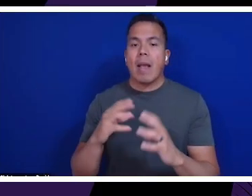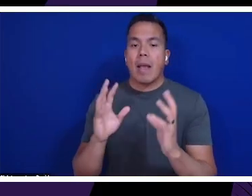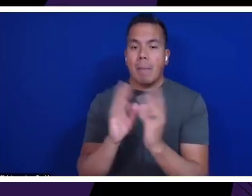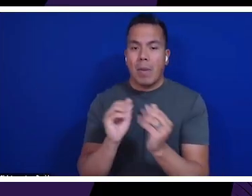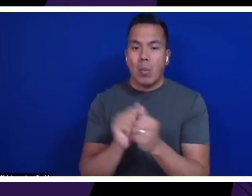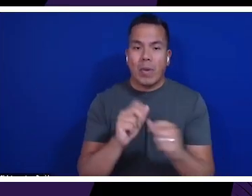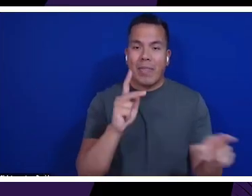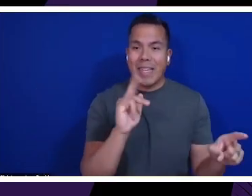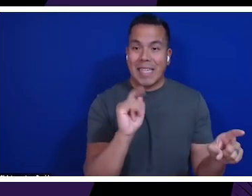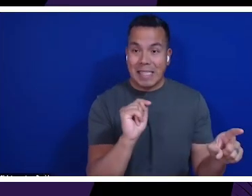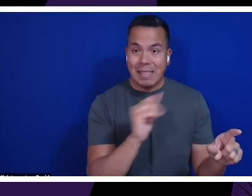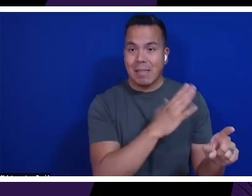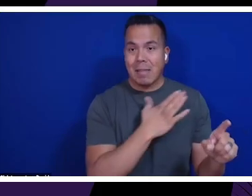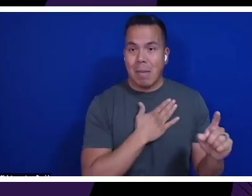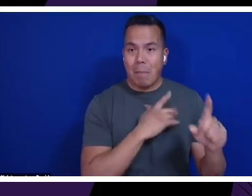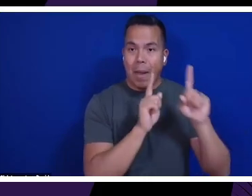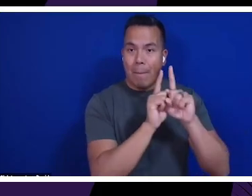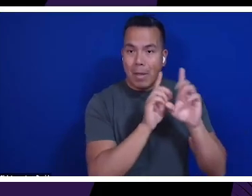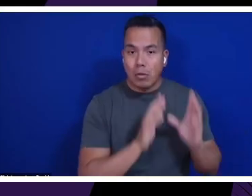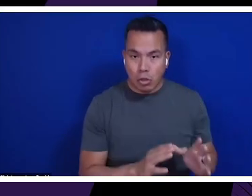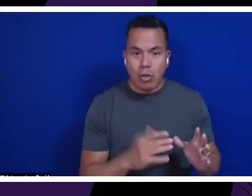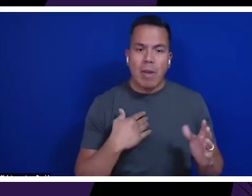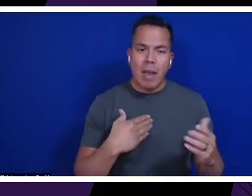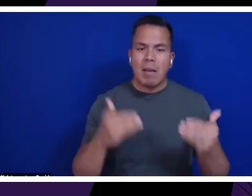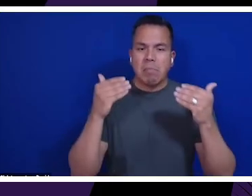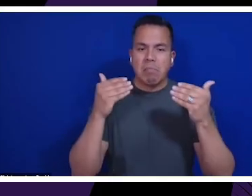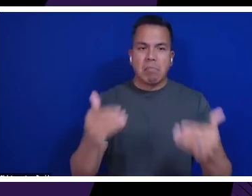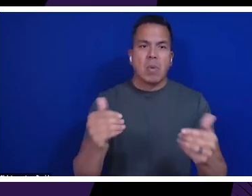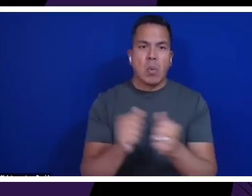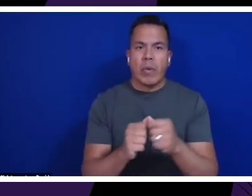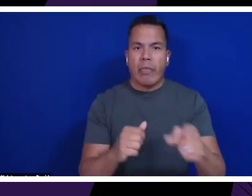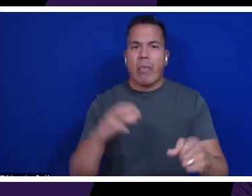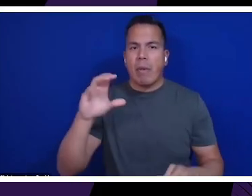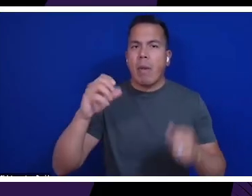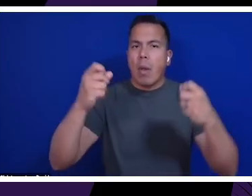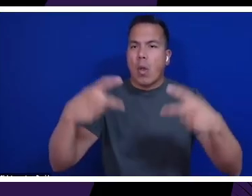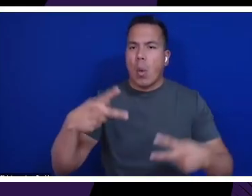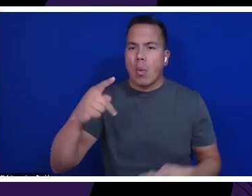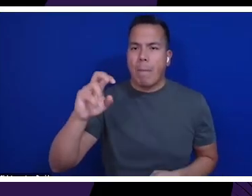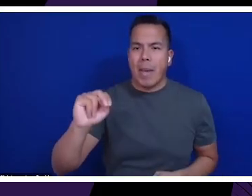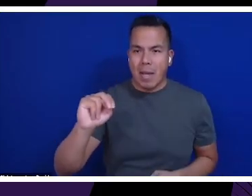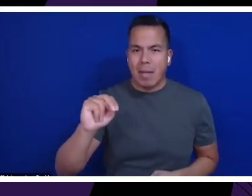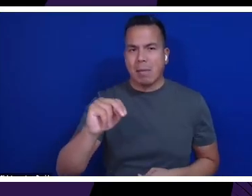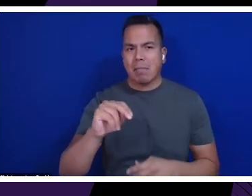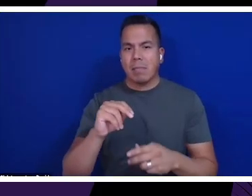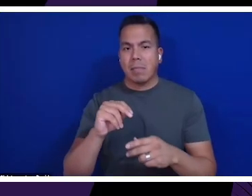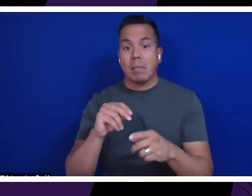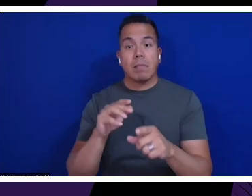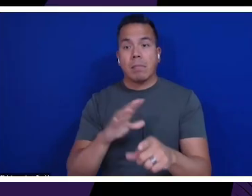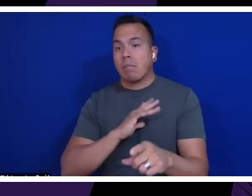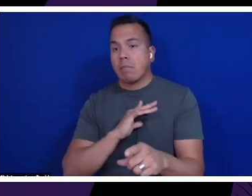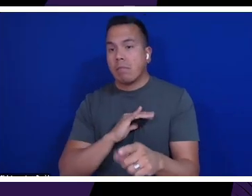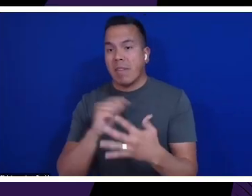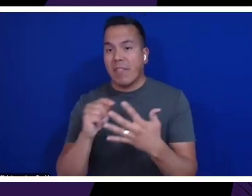and we went the CodePen route, right? So CodePen has a preview features. What it does is that you can send